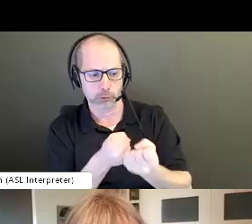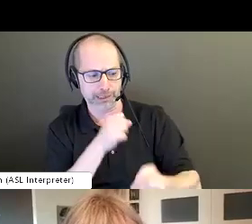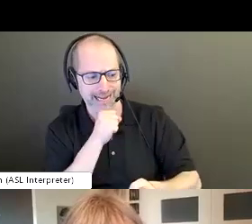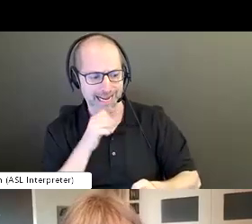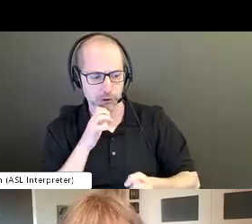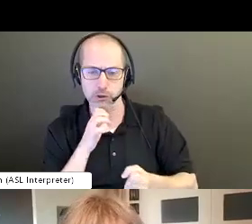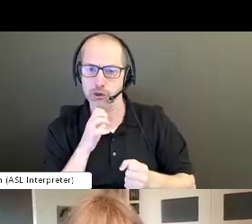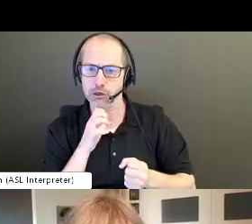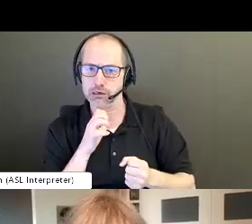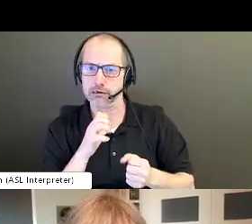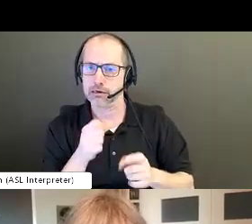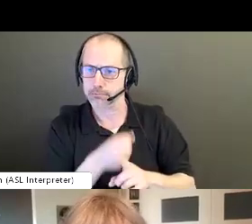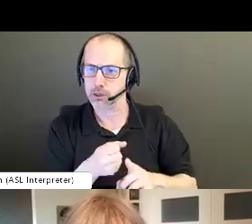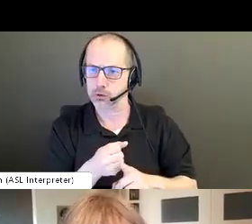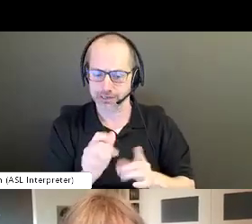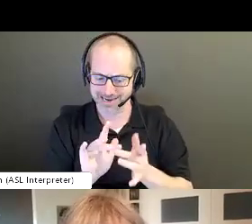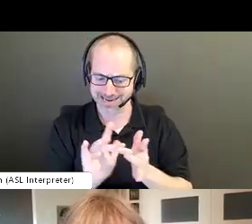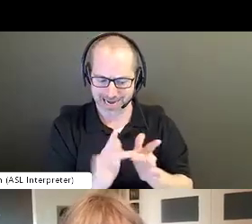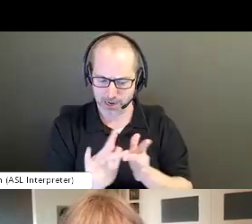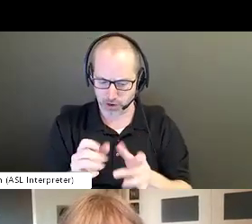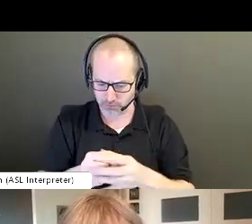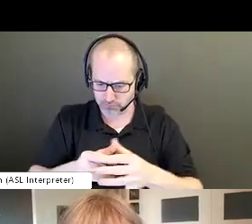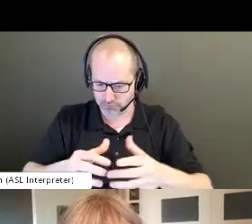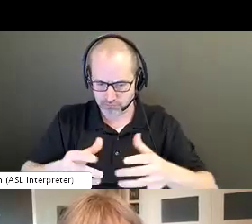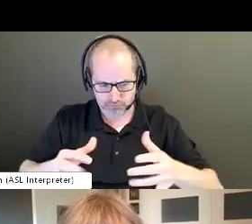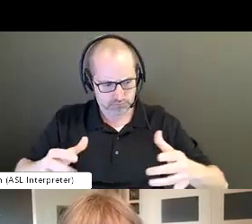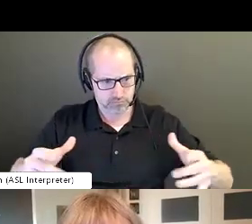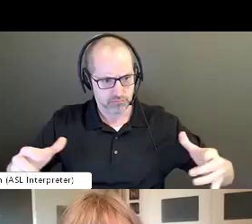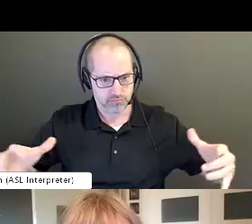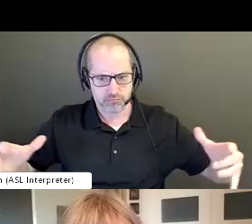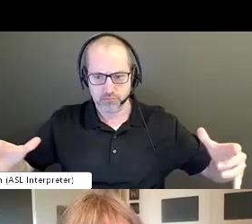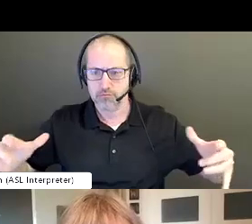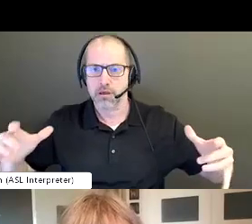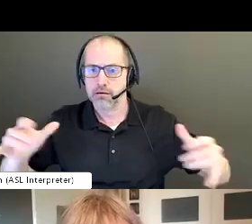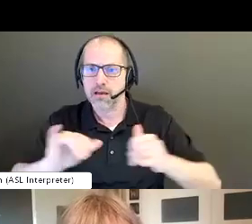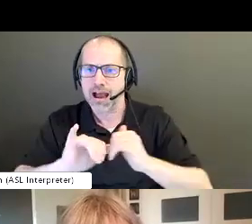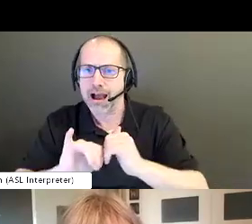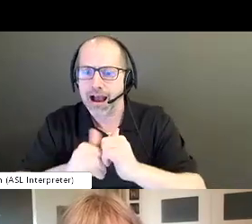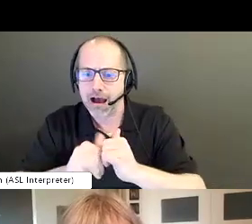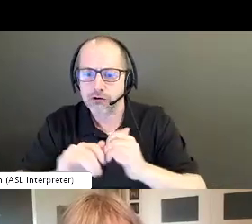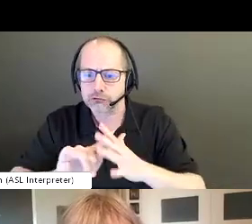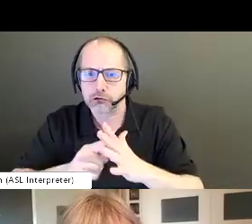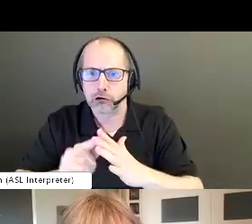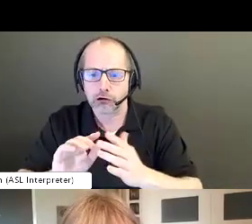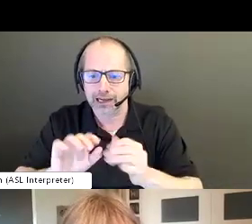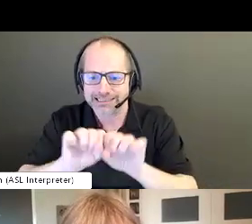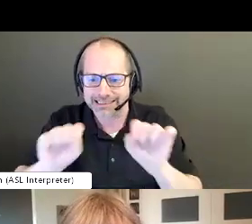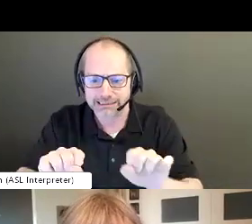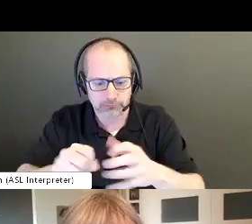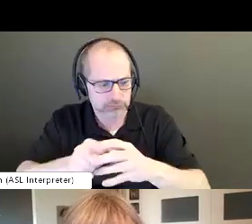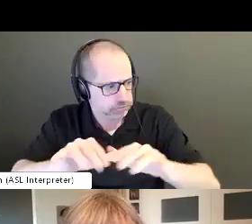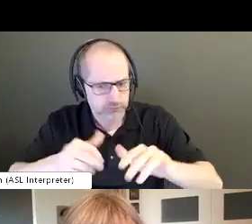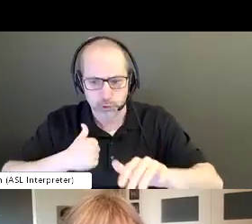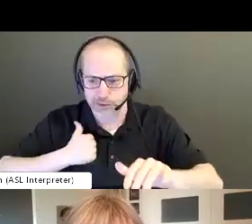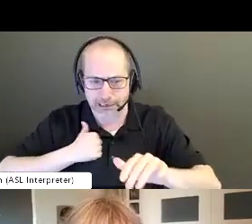networks. This is the picture, really, of, how to create a circulatory system across the